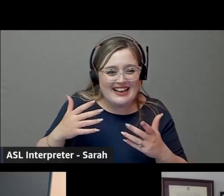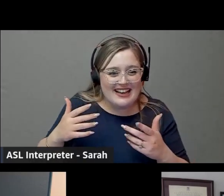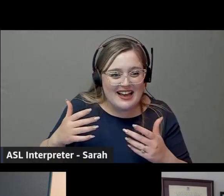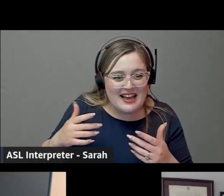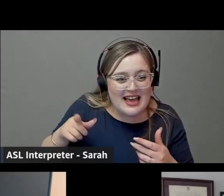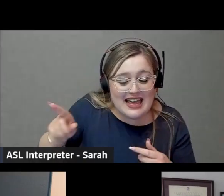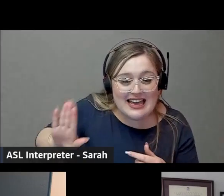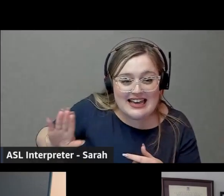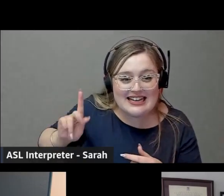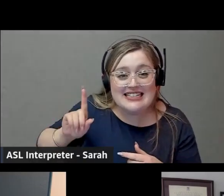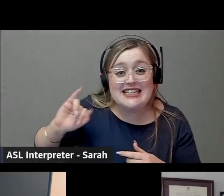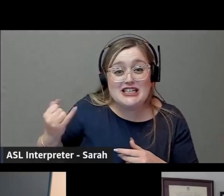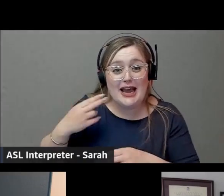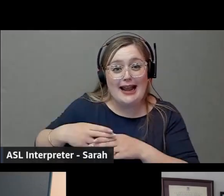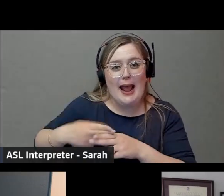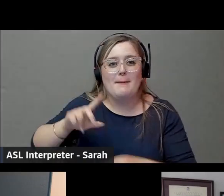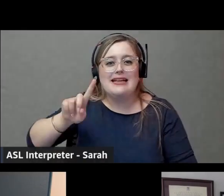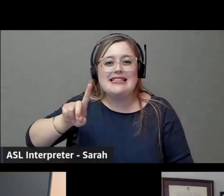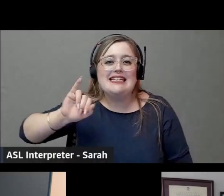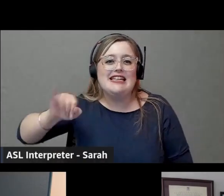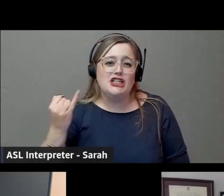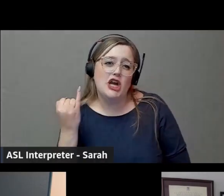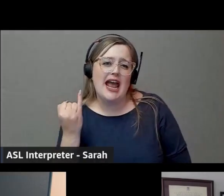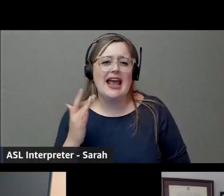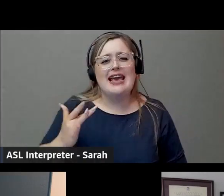DJ name is DJ Tasty Taste.